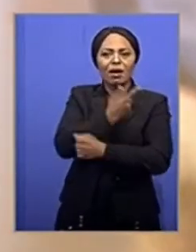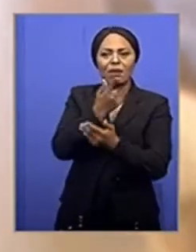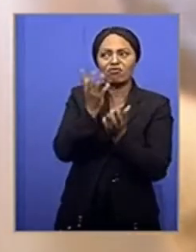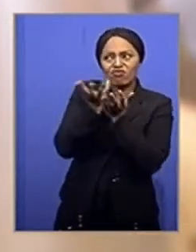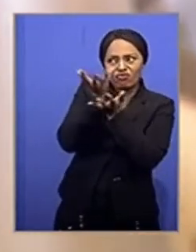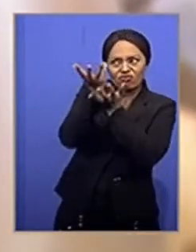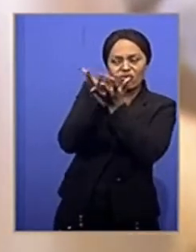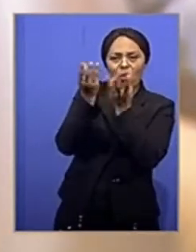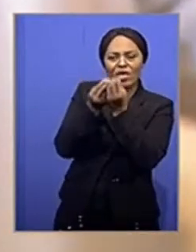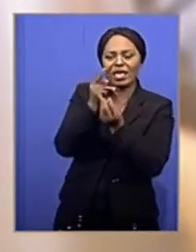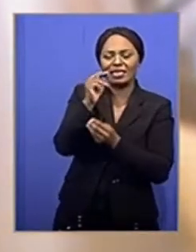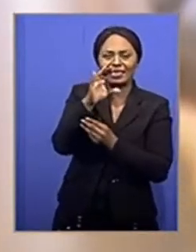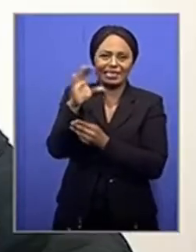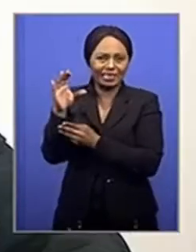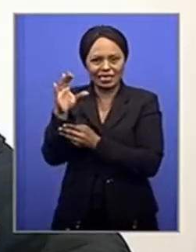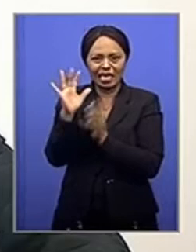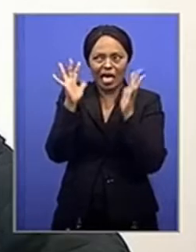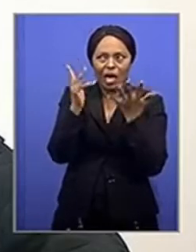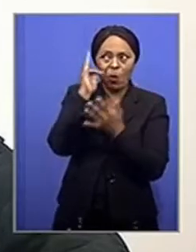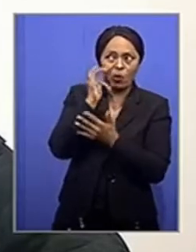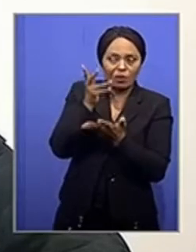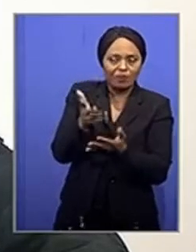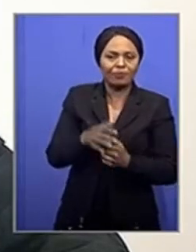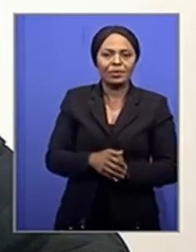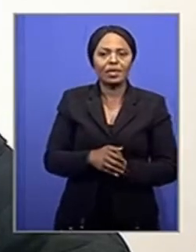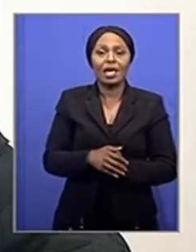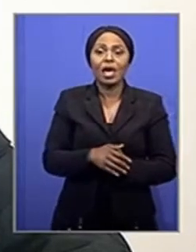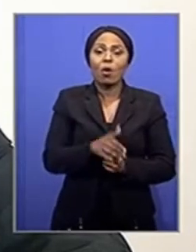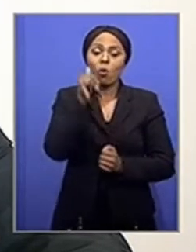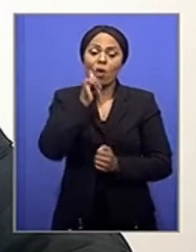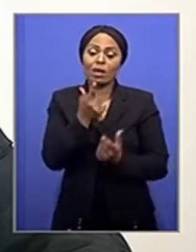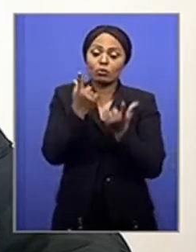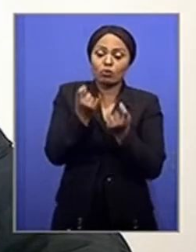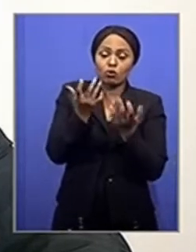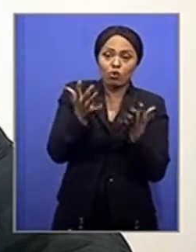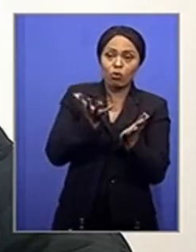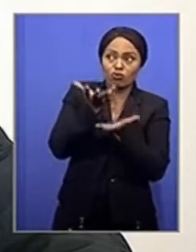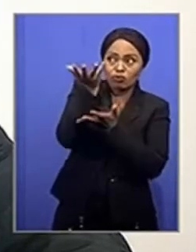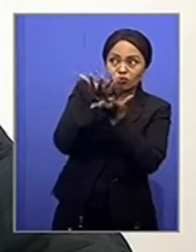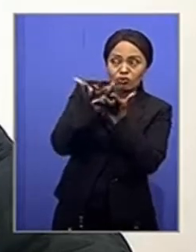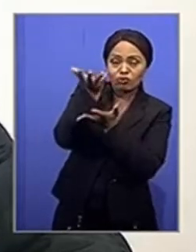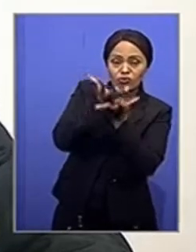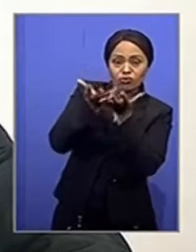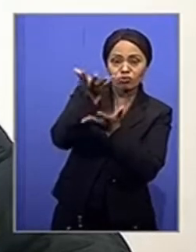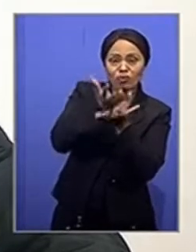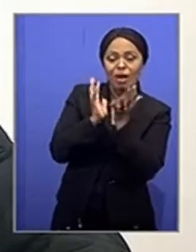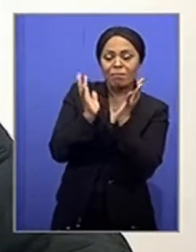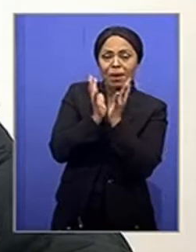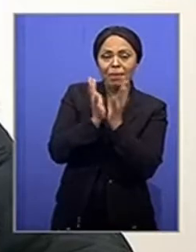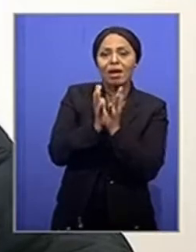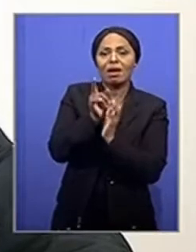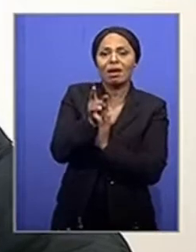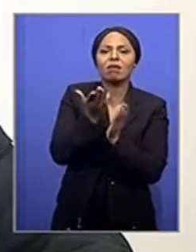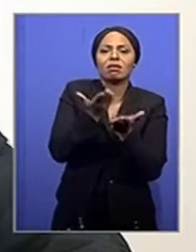mo matšatšing a 10 a latelago. We hope that once that is done, we can then, roll it out, work